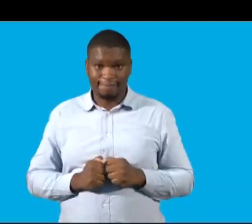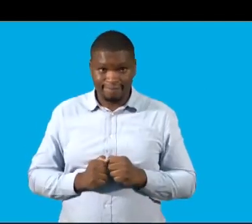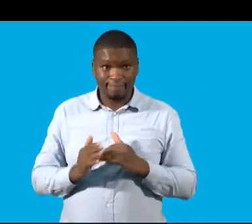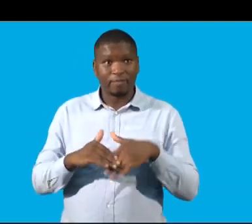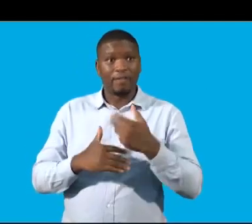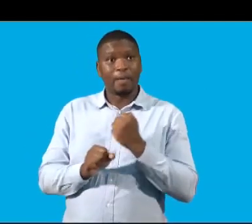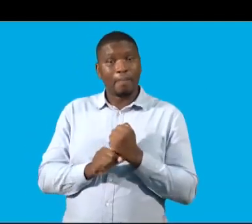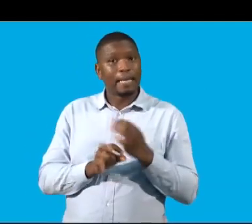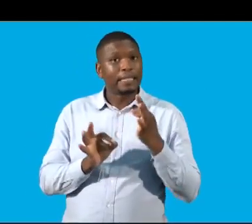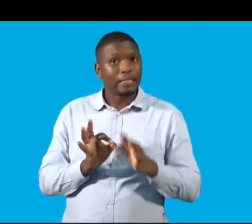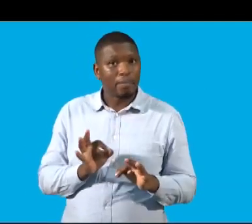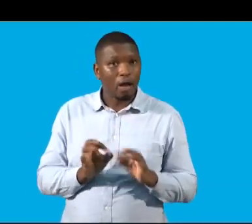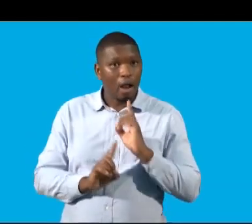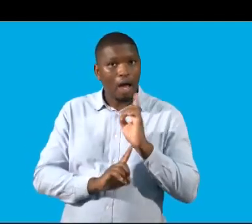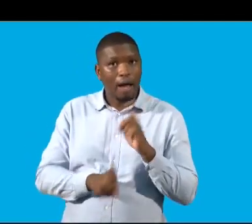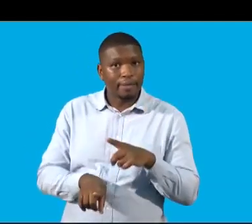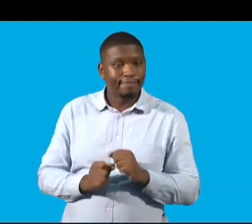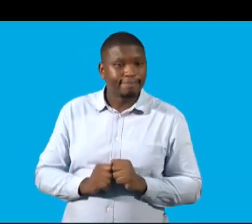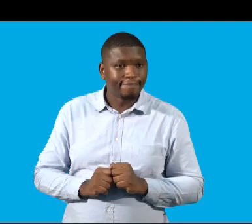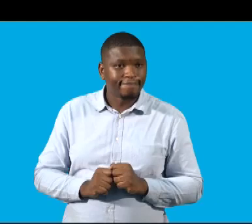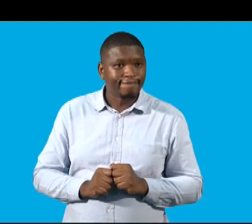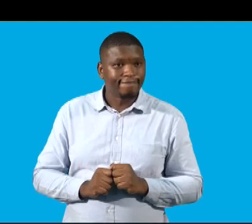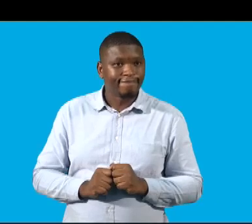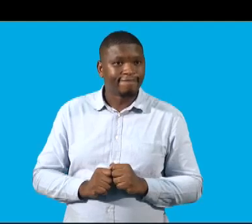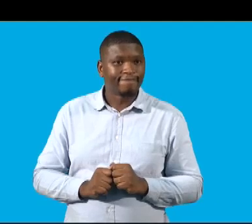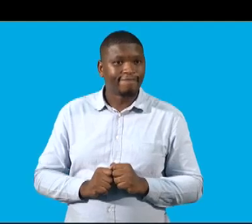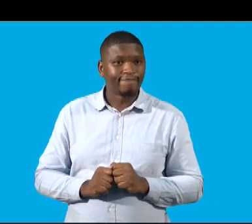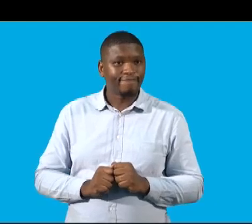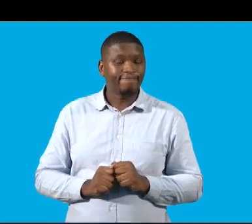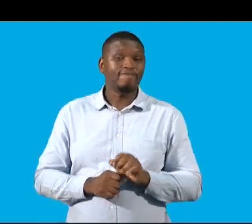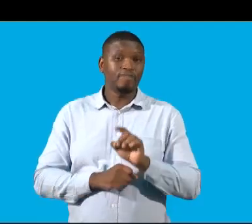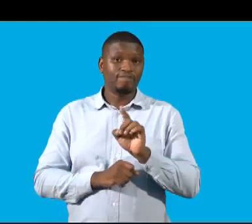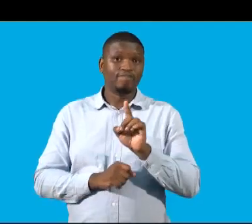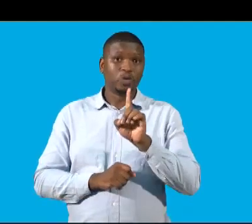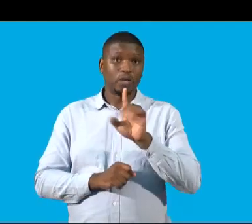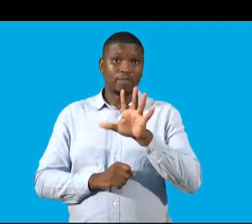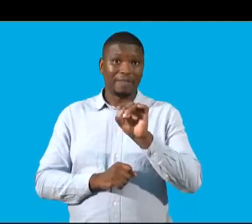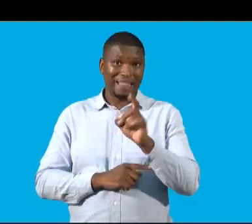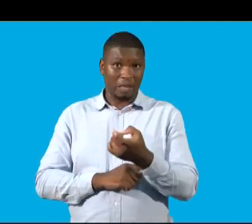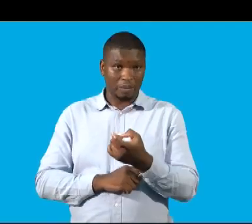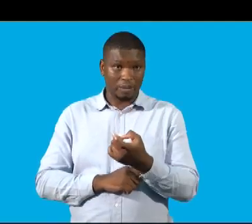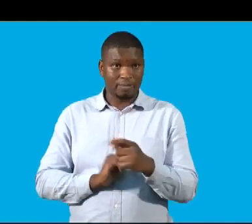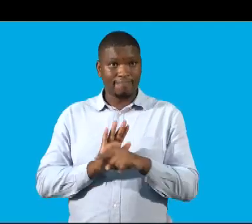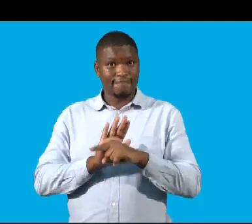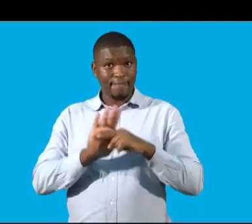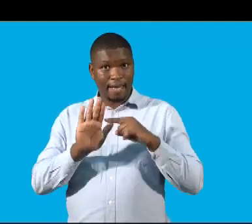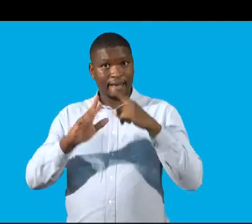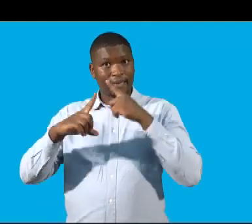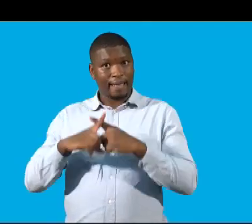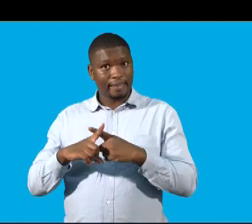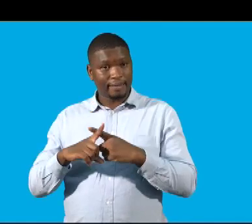144. And when we simplify that, that gives us a formula of here. We have that